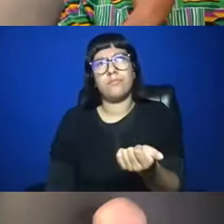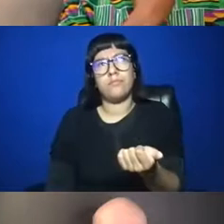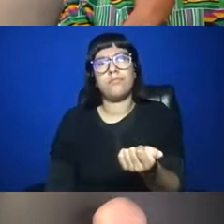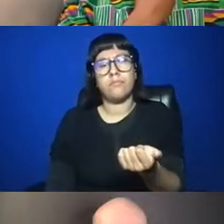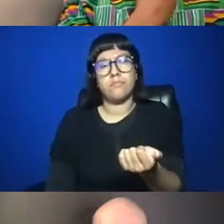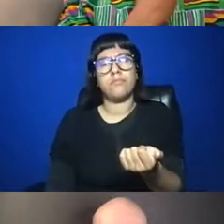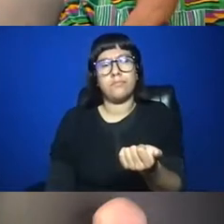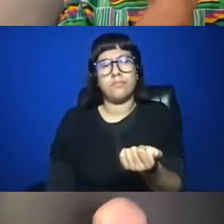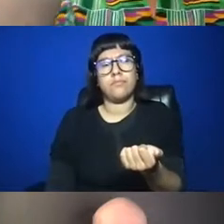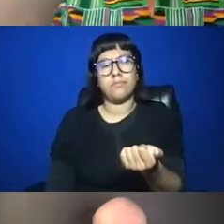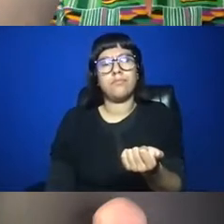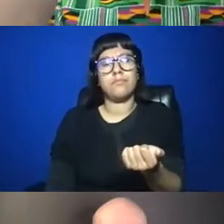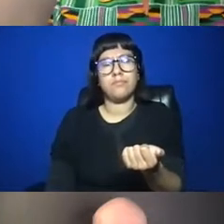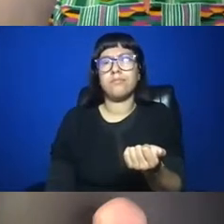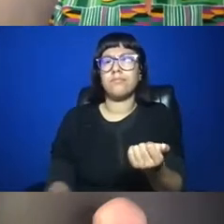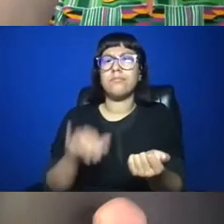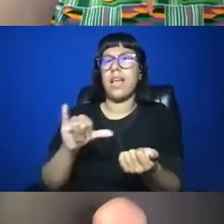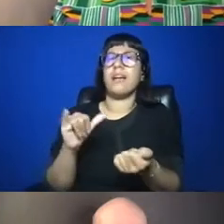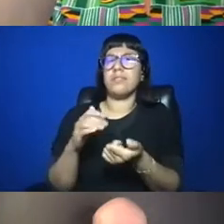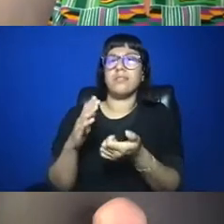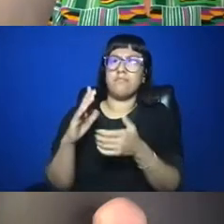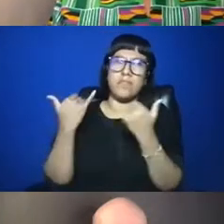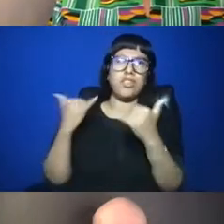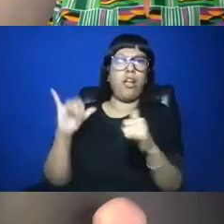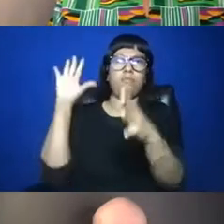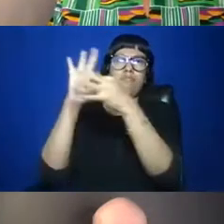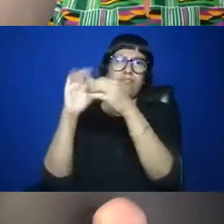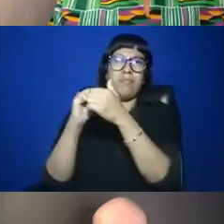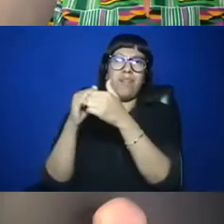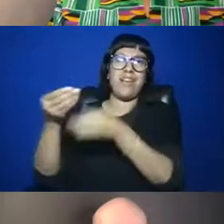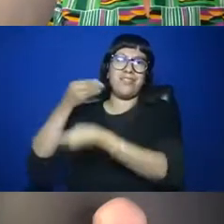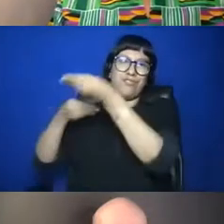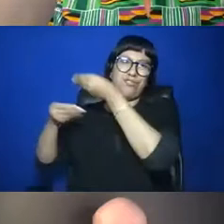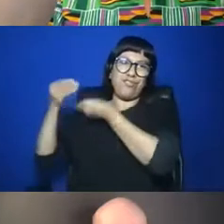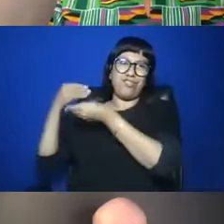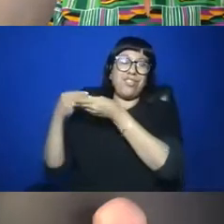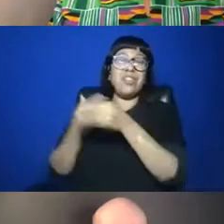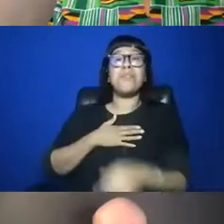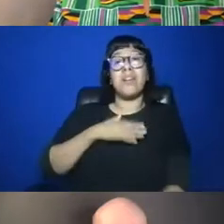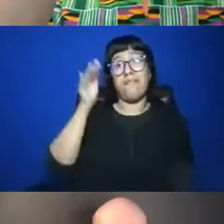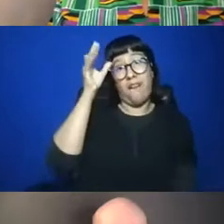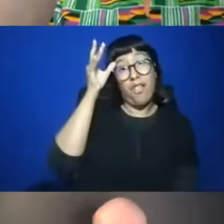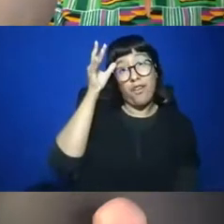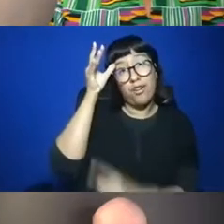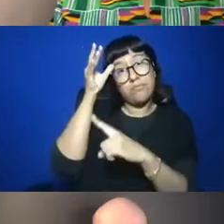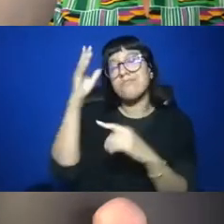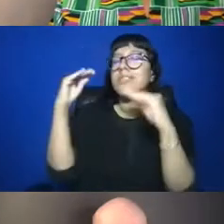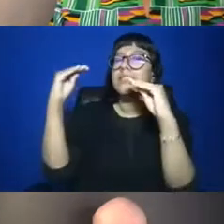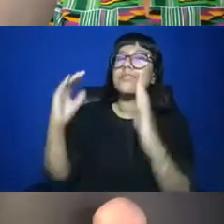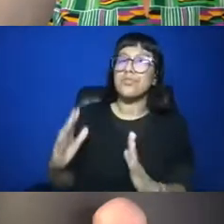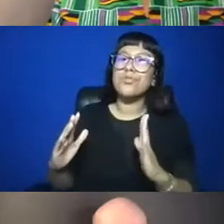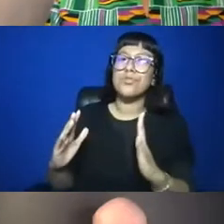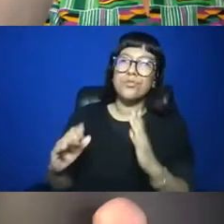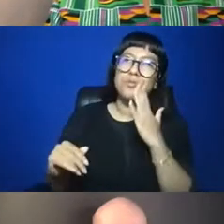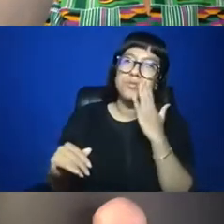kind of like part of my ancestor. And then my father, he was a teacher